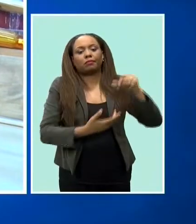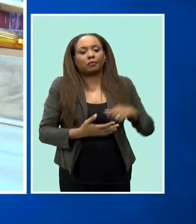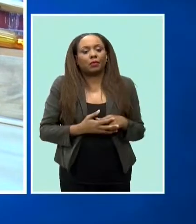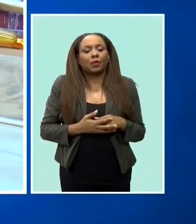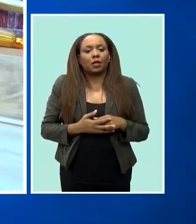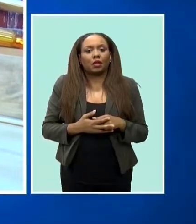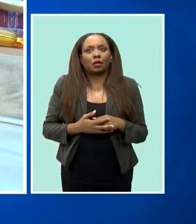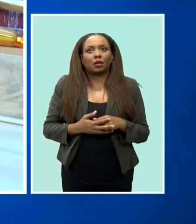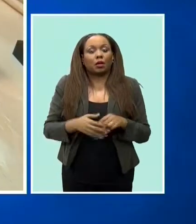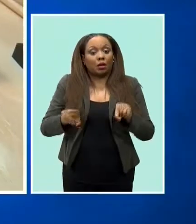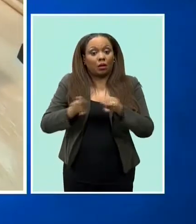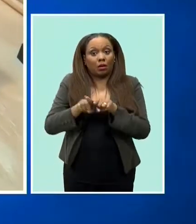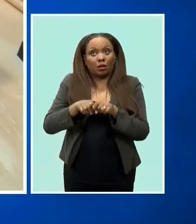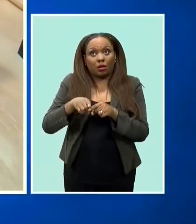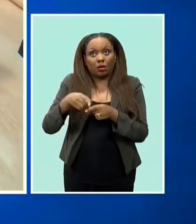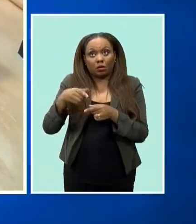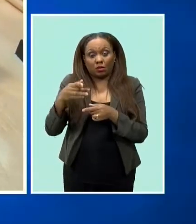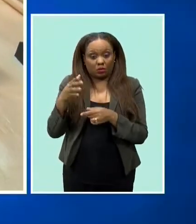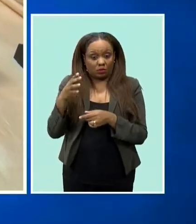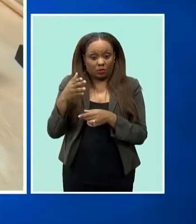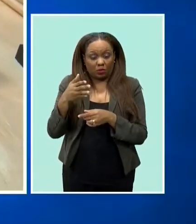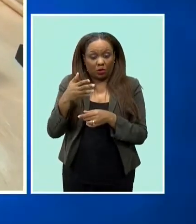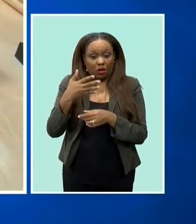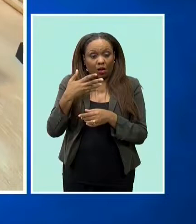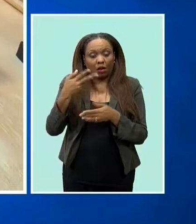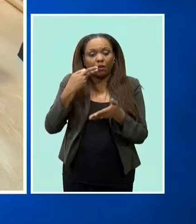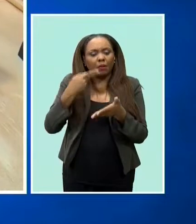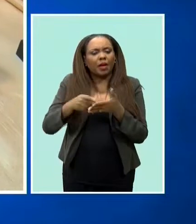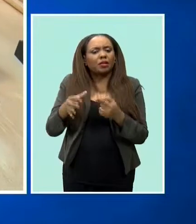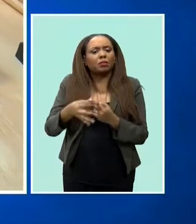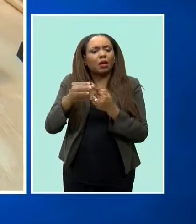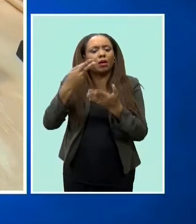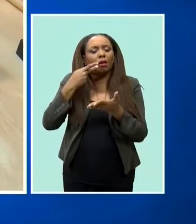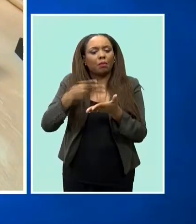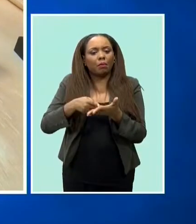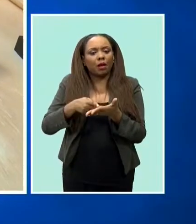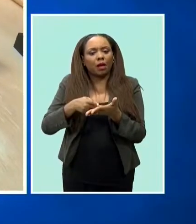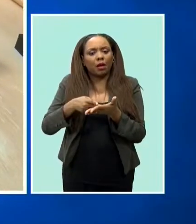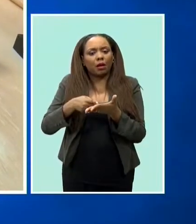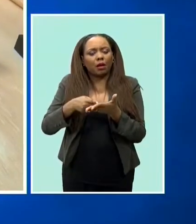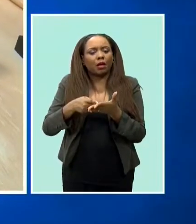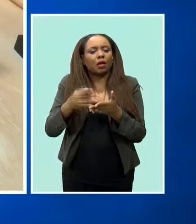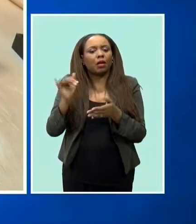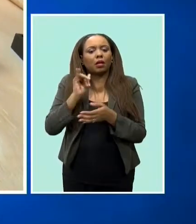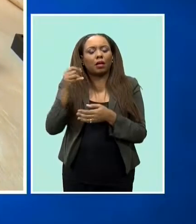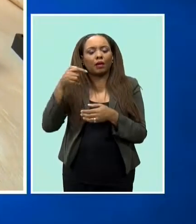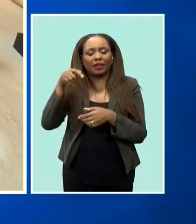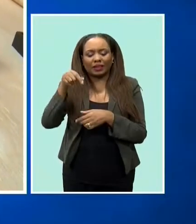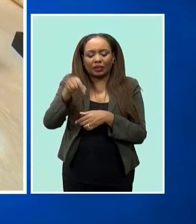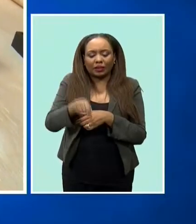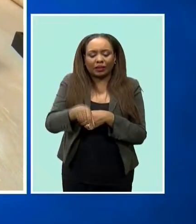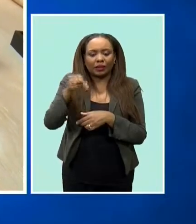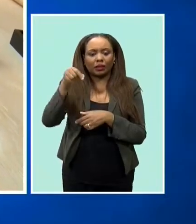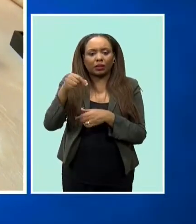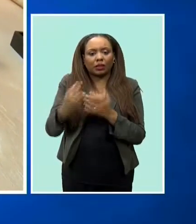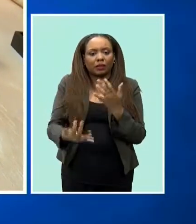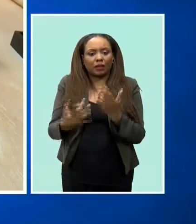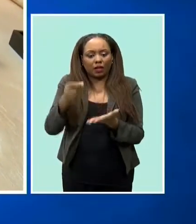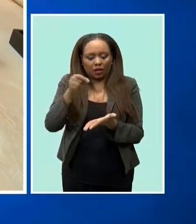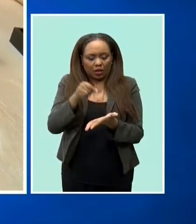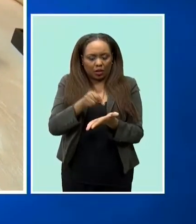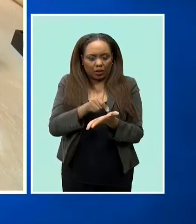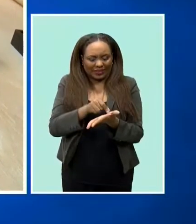art of writing with fire by using a wood burn pen. Pyrography, that's what it means, writing with fire. So it's a wood burn pen. It heats